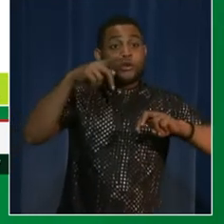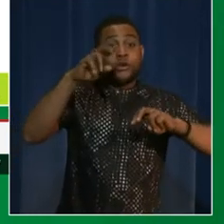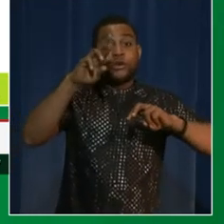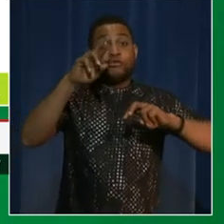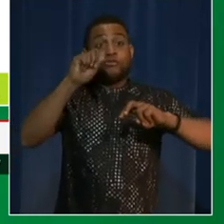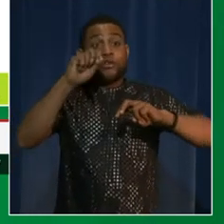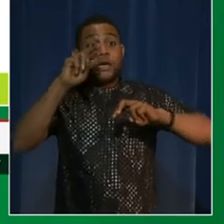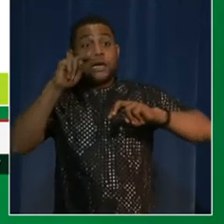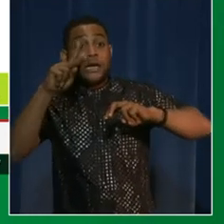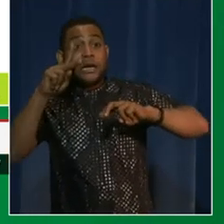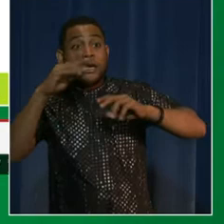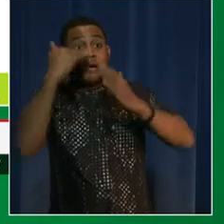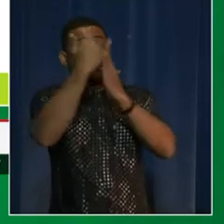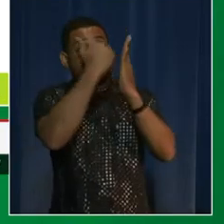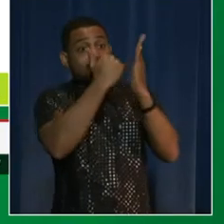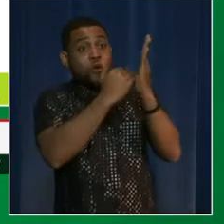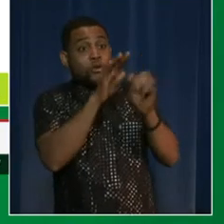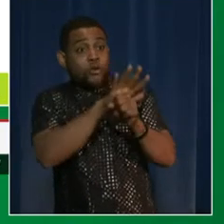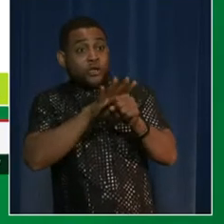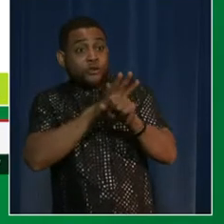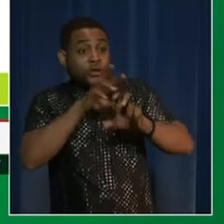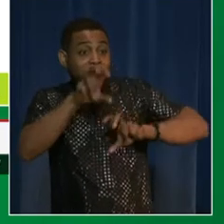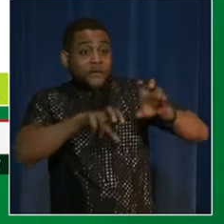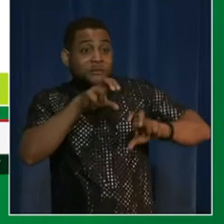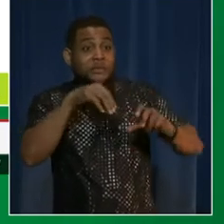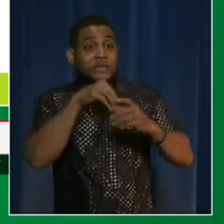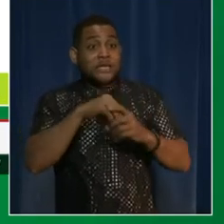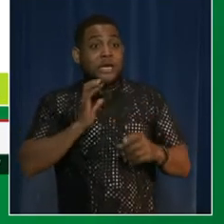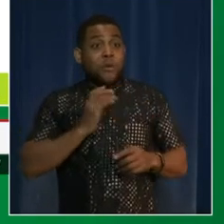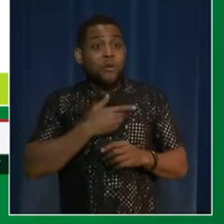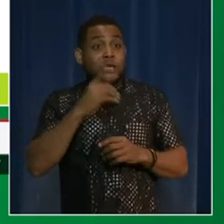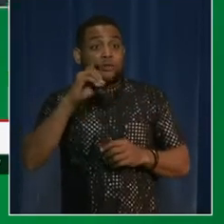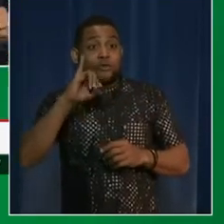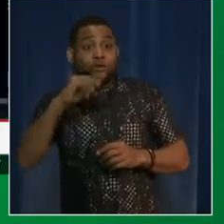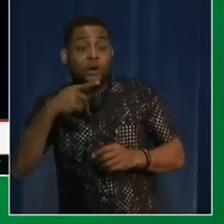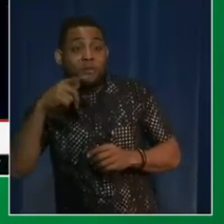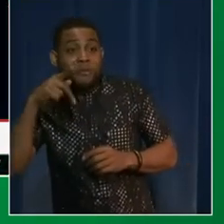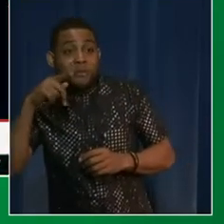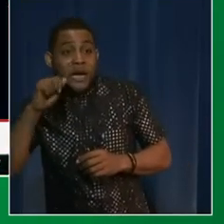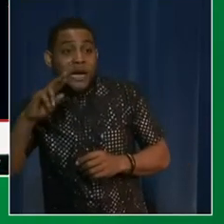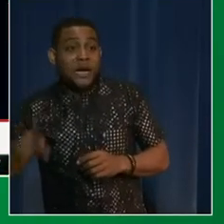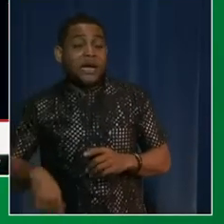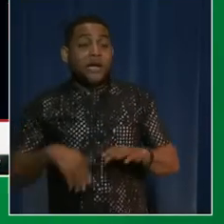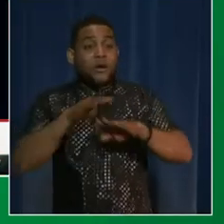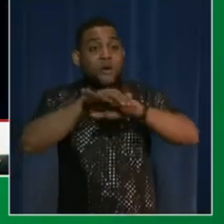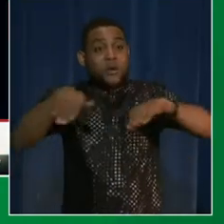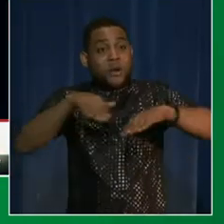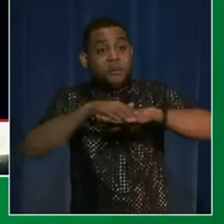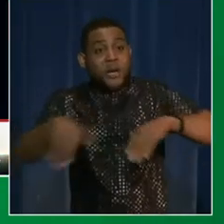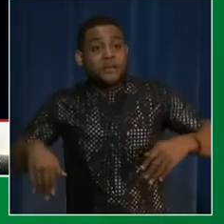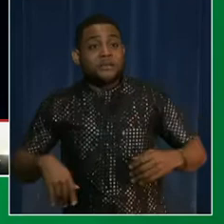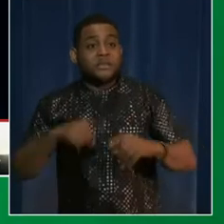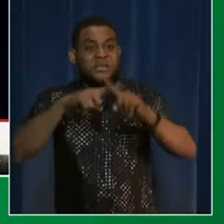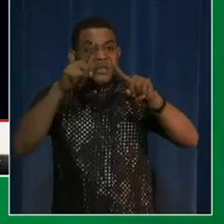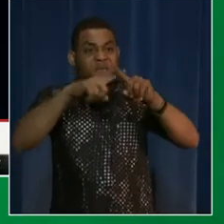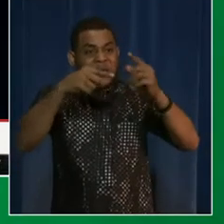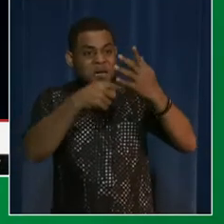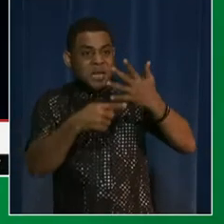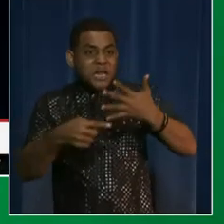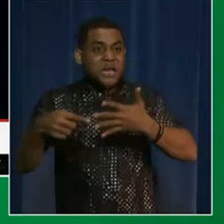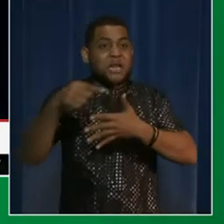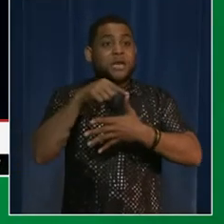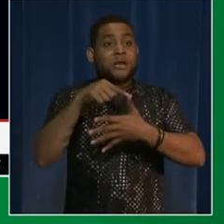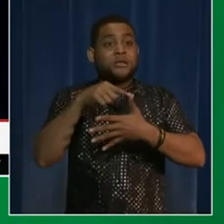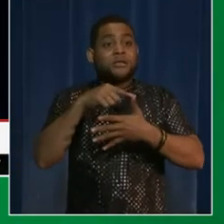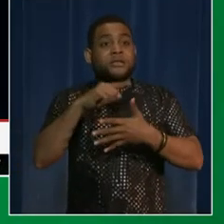local investments in our dog parks, in our pools, in our aquatic features, in our tennis courts as the